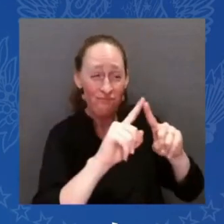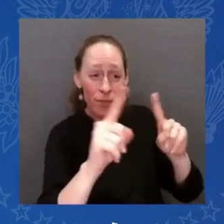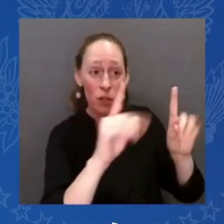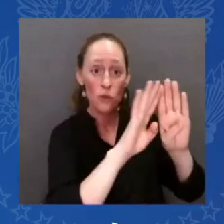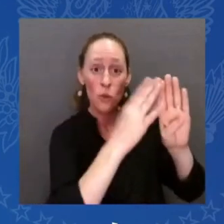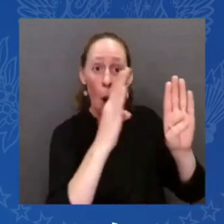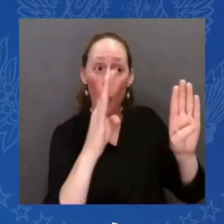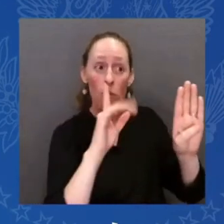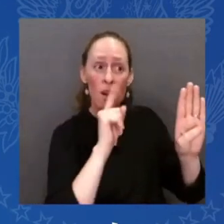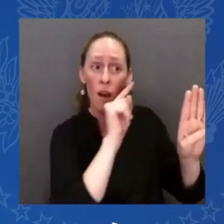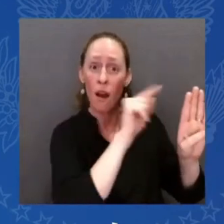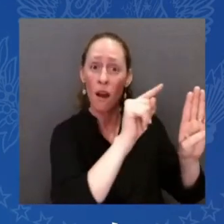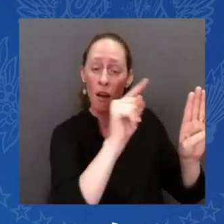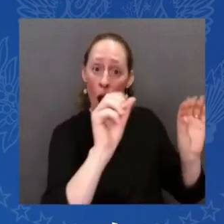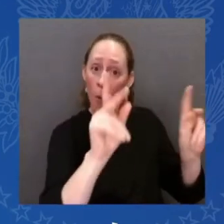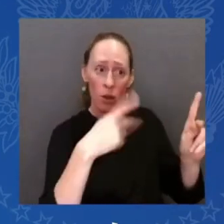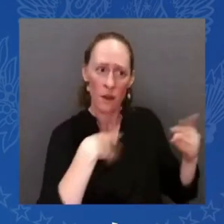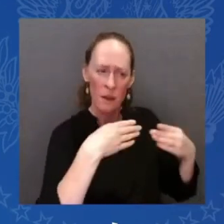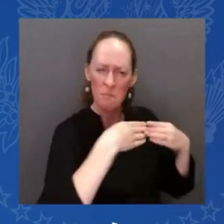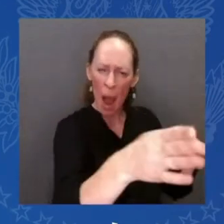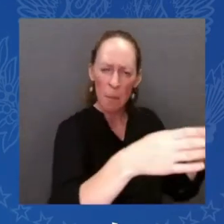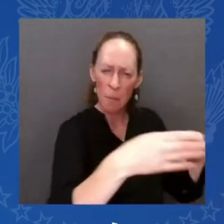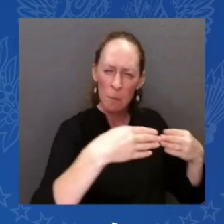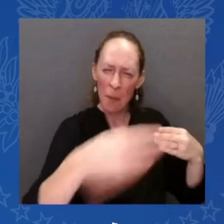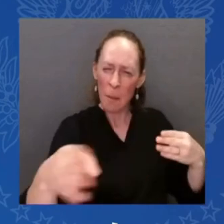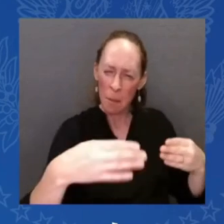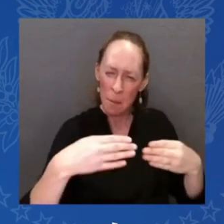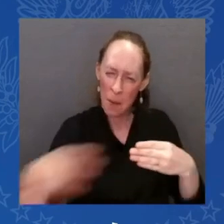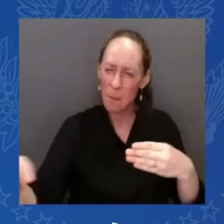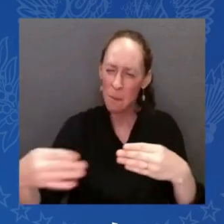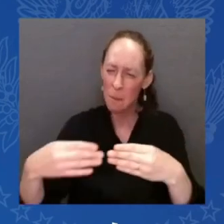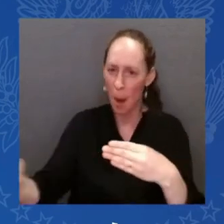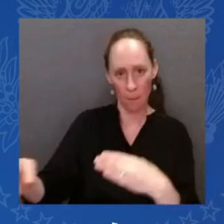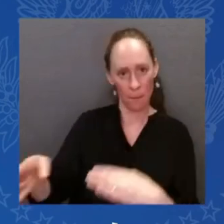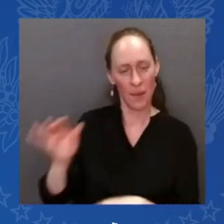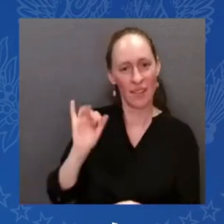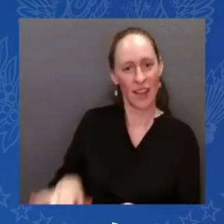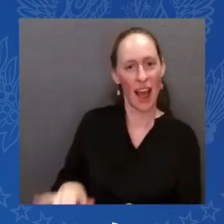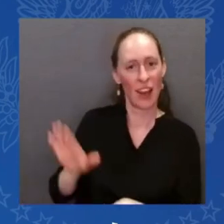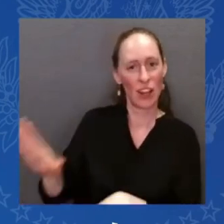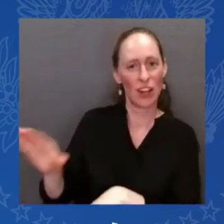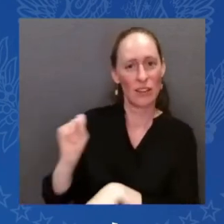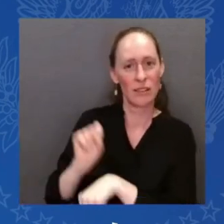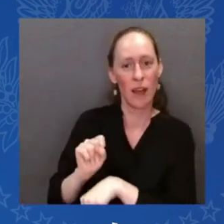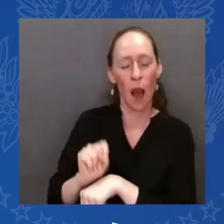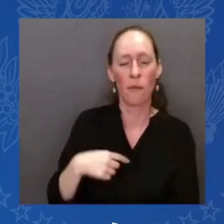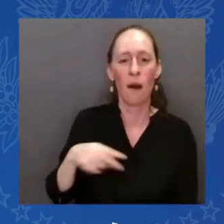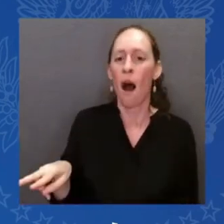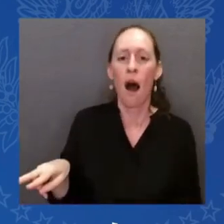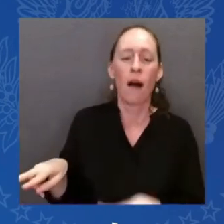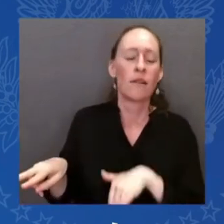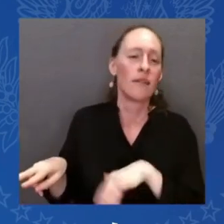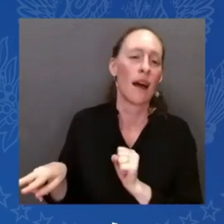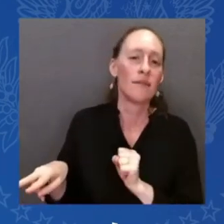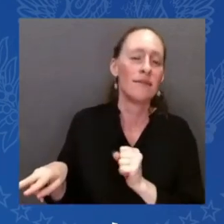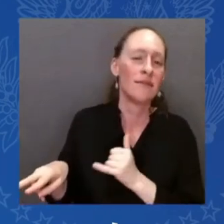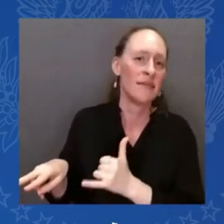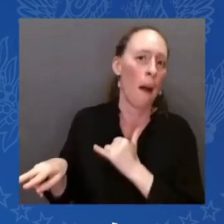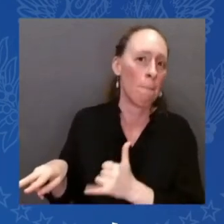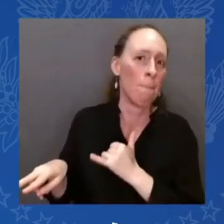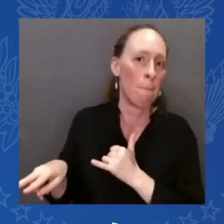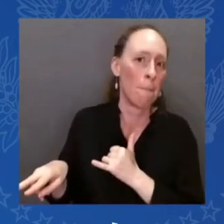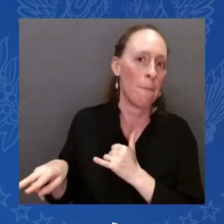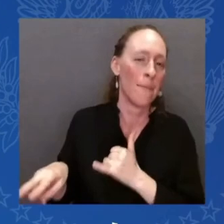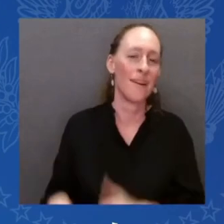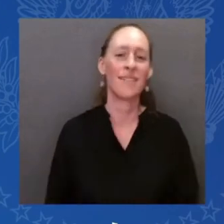opportunity. That's my job as well, thrust open doors of opportunity. And tonight's film is a